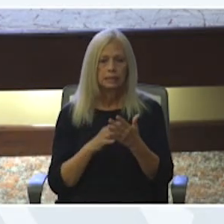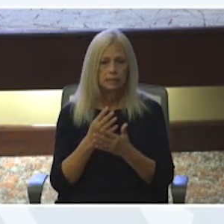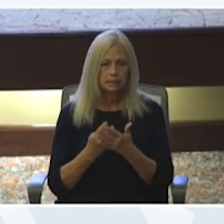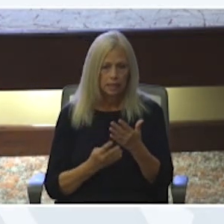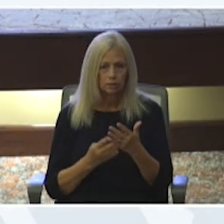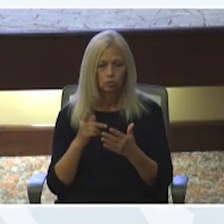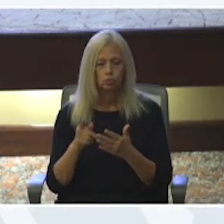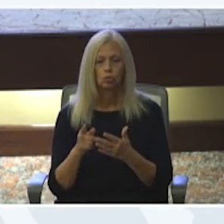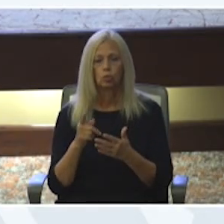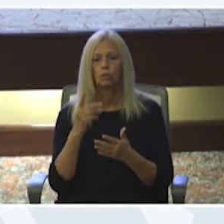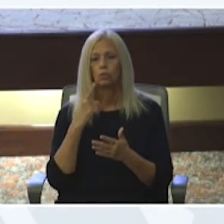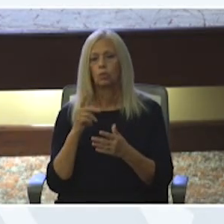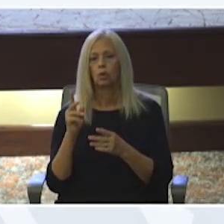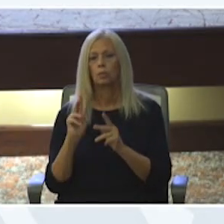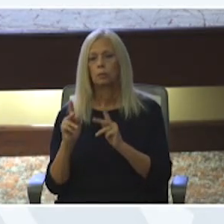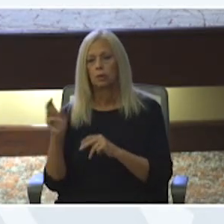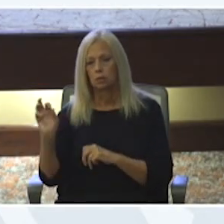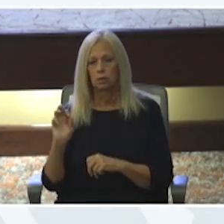bridge.